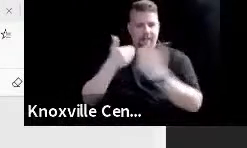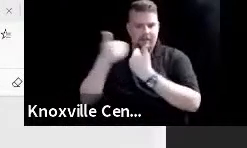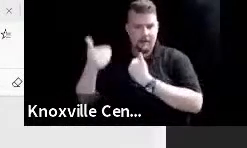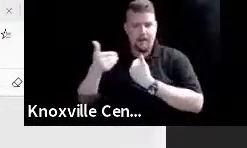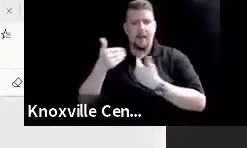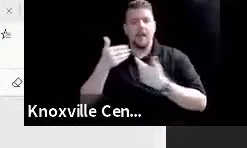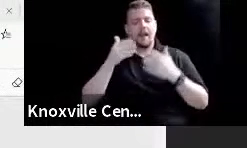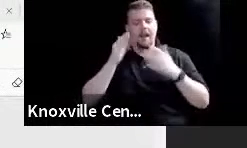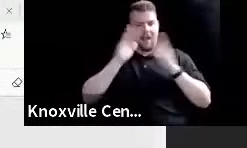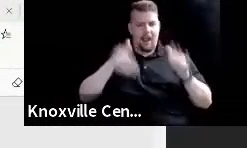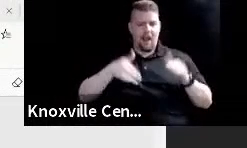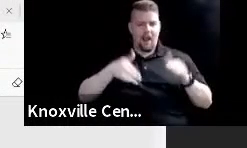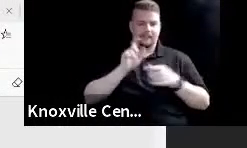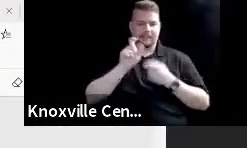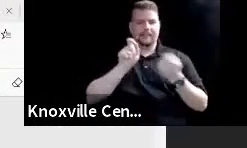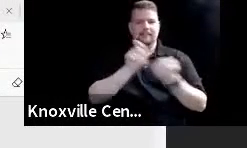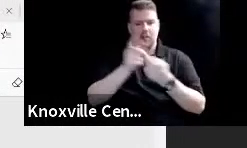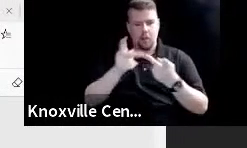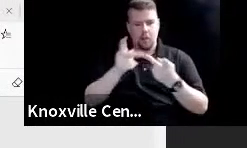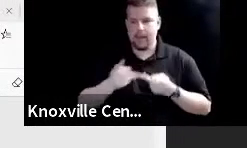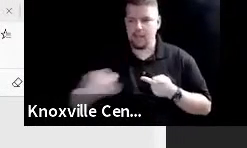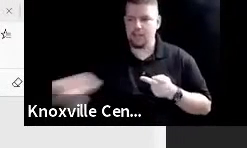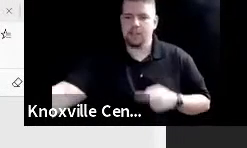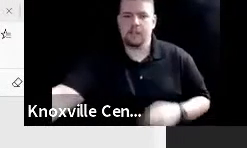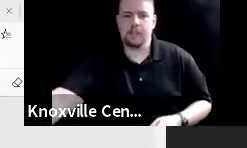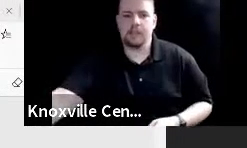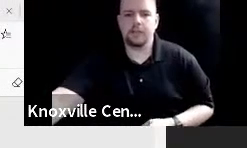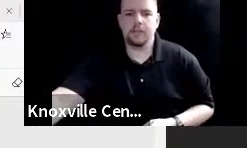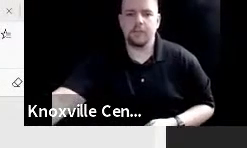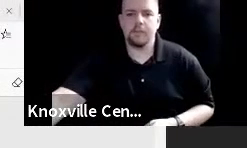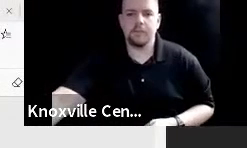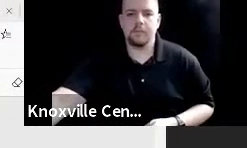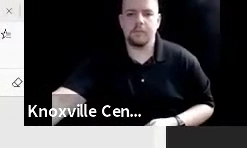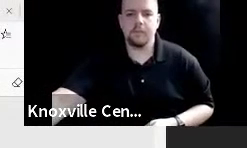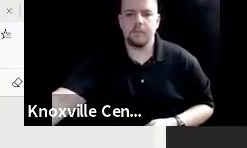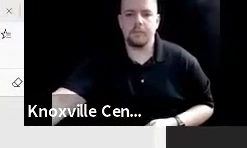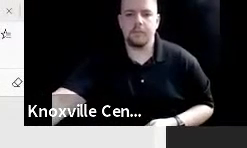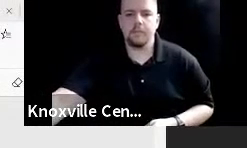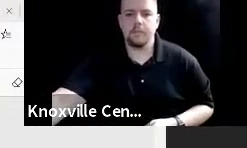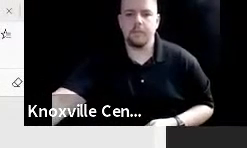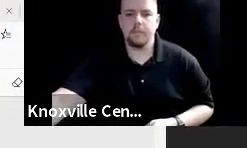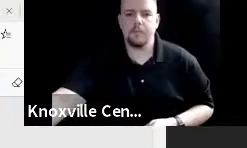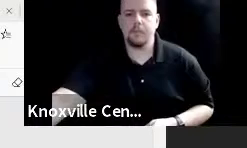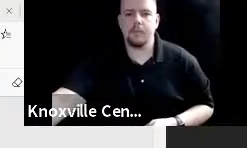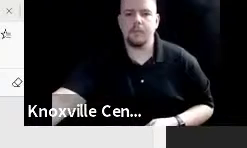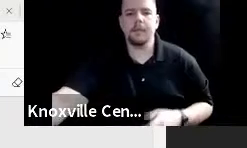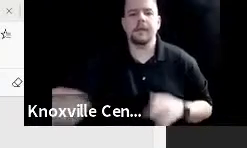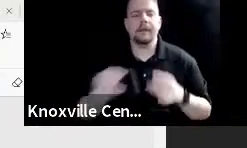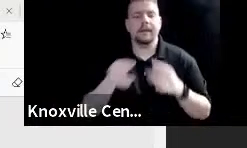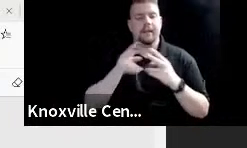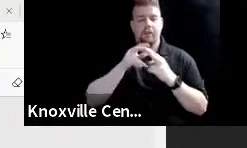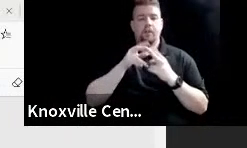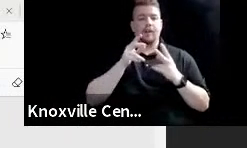single location, indoors or outdoors, in public or commercial places,